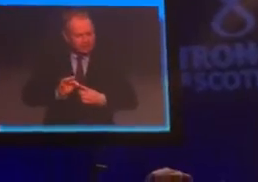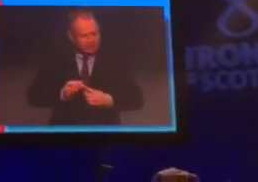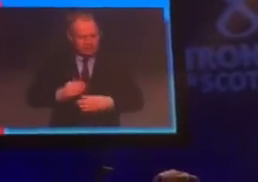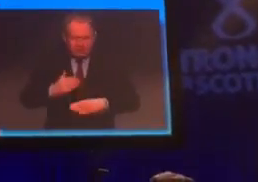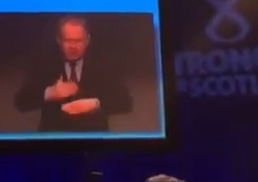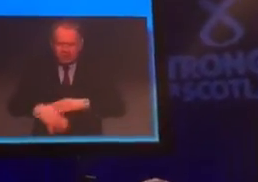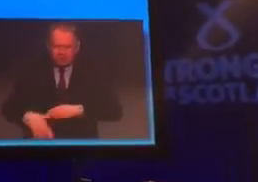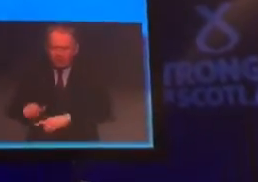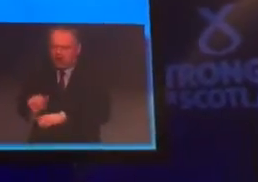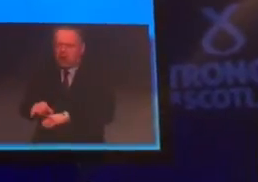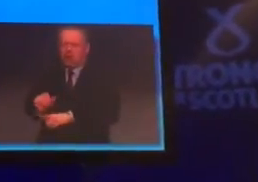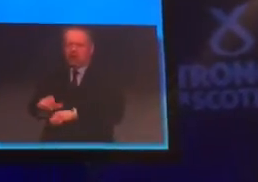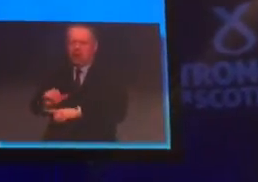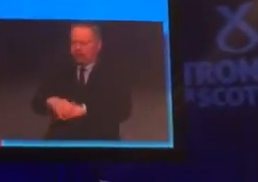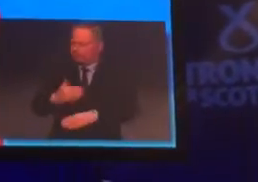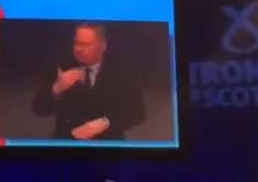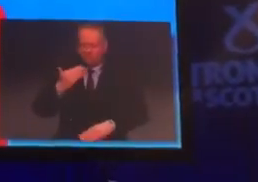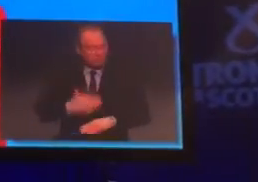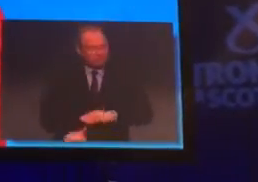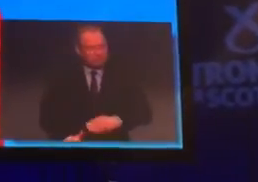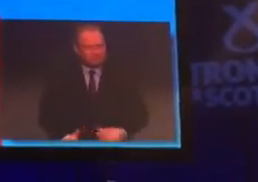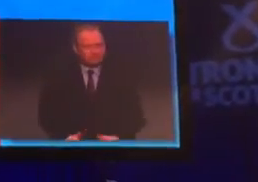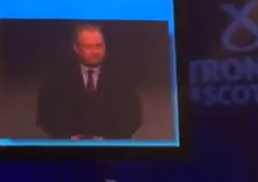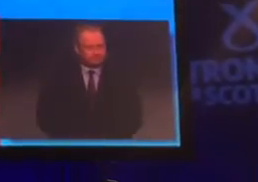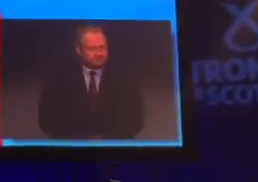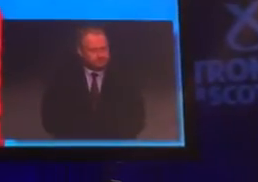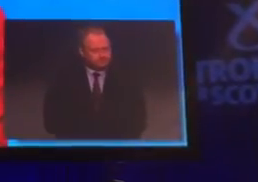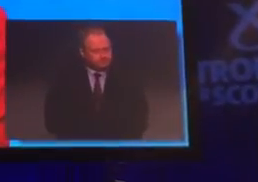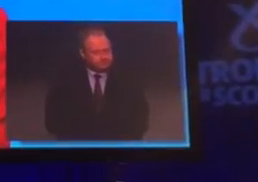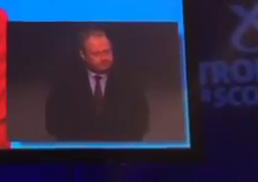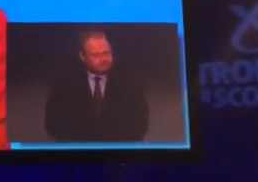take your support for granted.